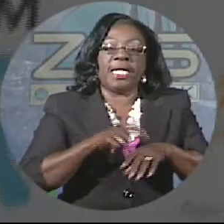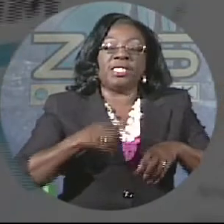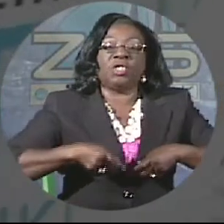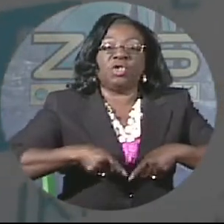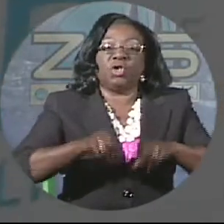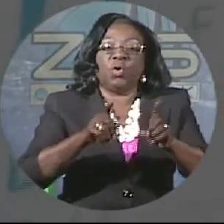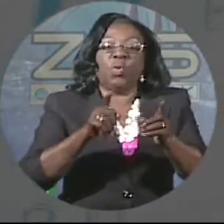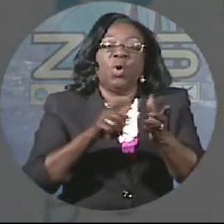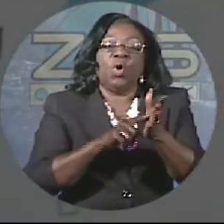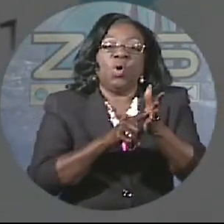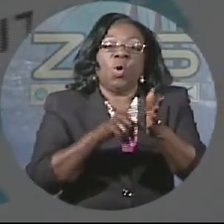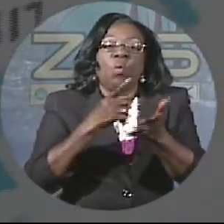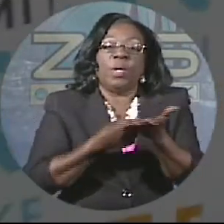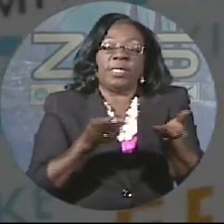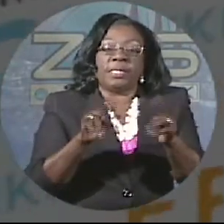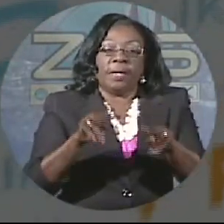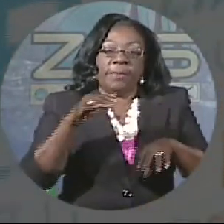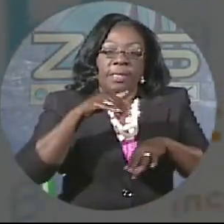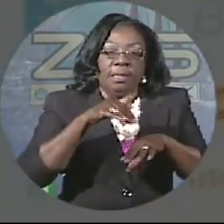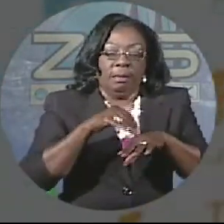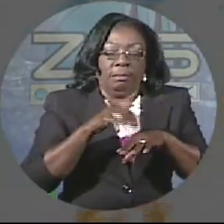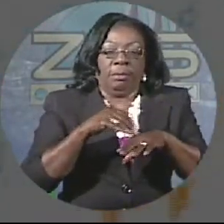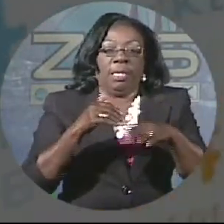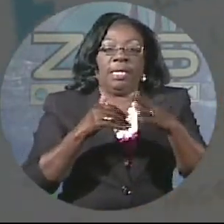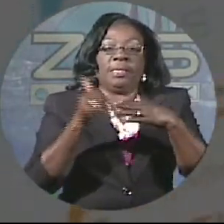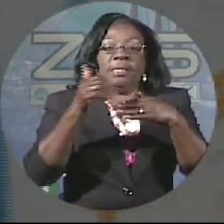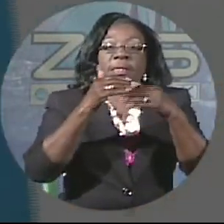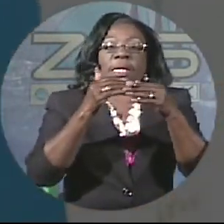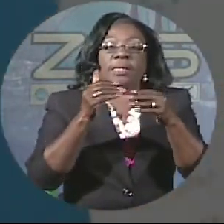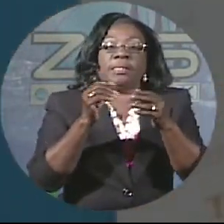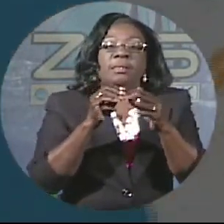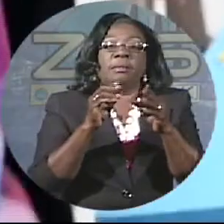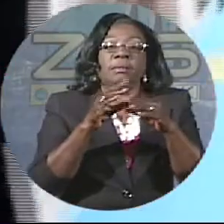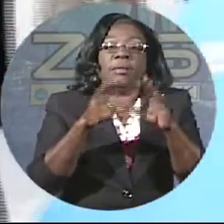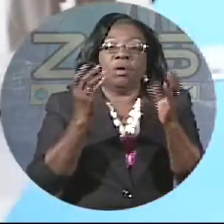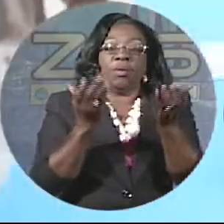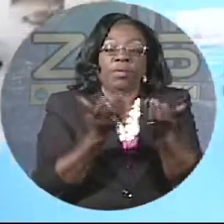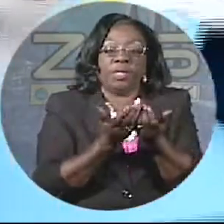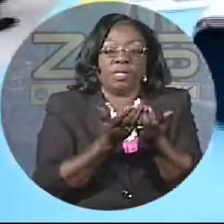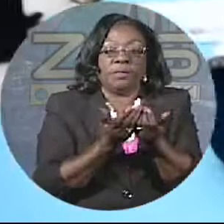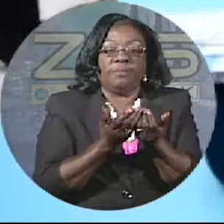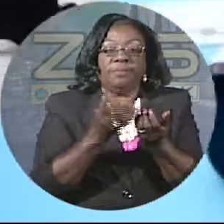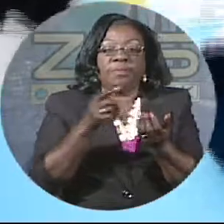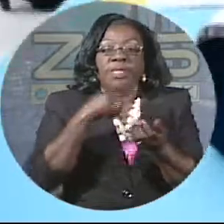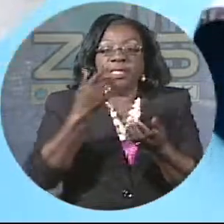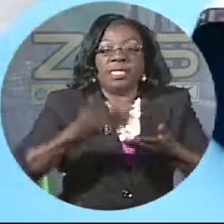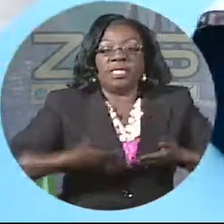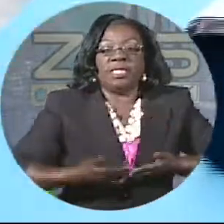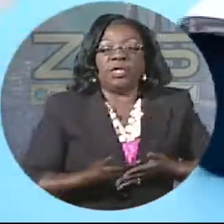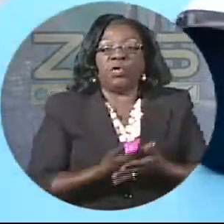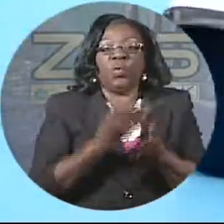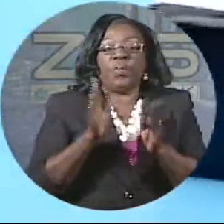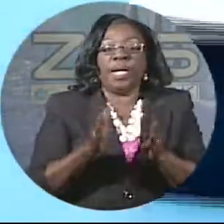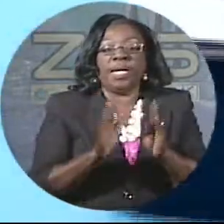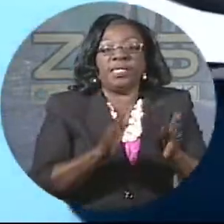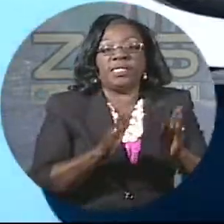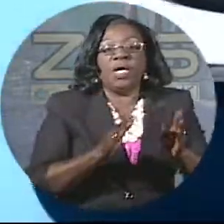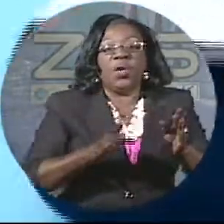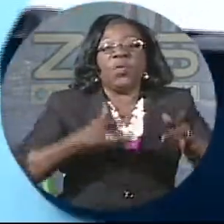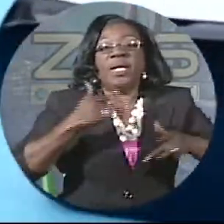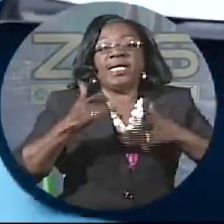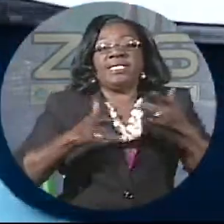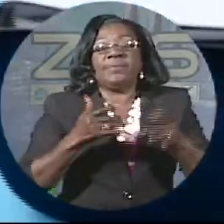what's happening at the telecoms giant and how they can benefit. He believes these new plans will empower its customers to